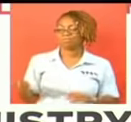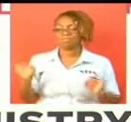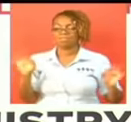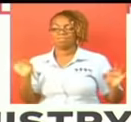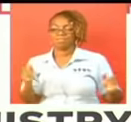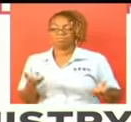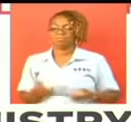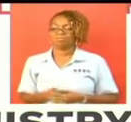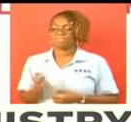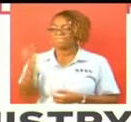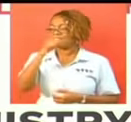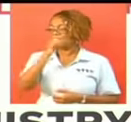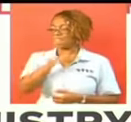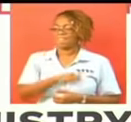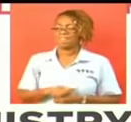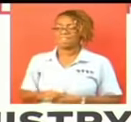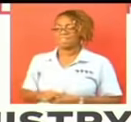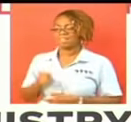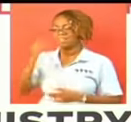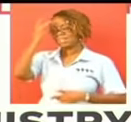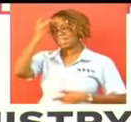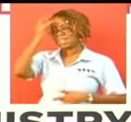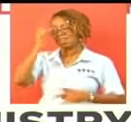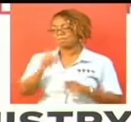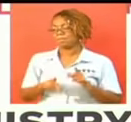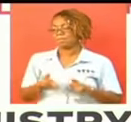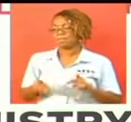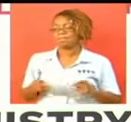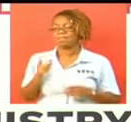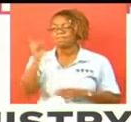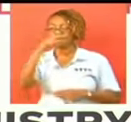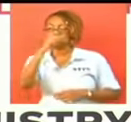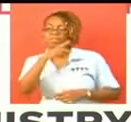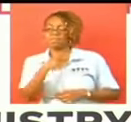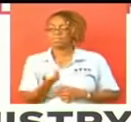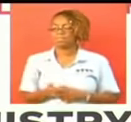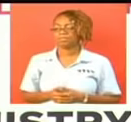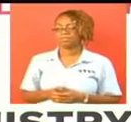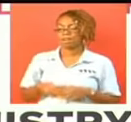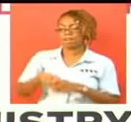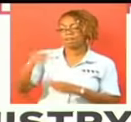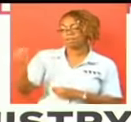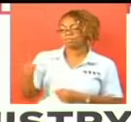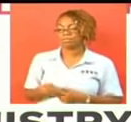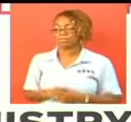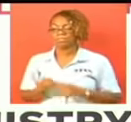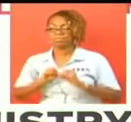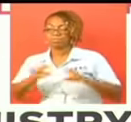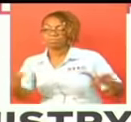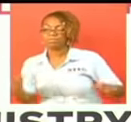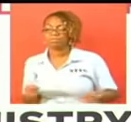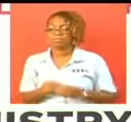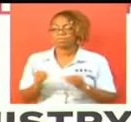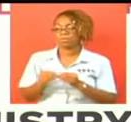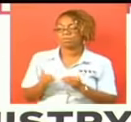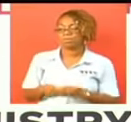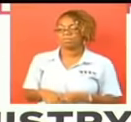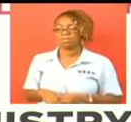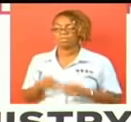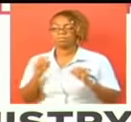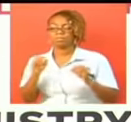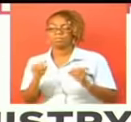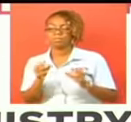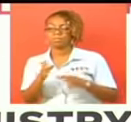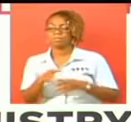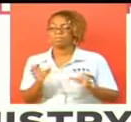stories, reports about, all of those things are potential causes for additional clusters where clusters could have been